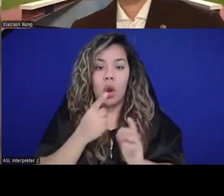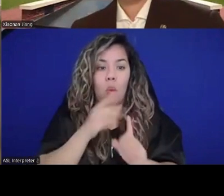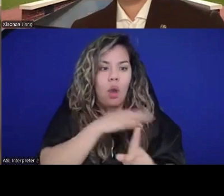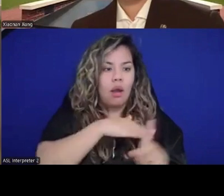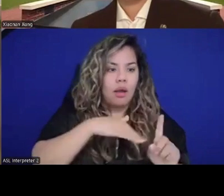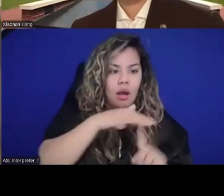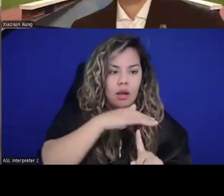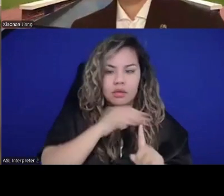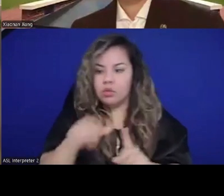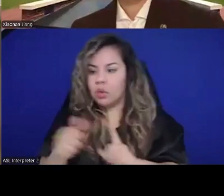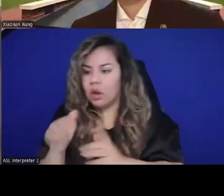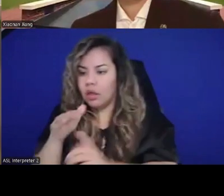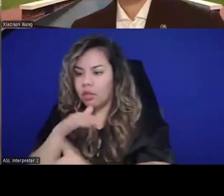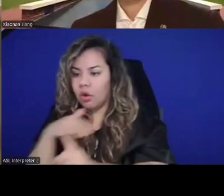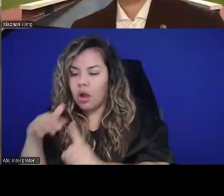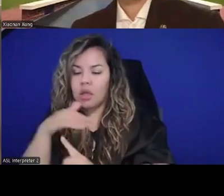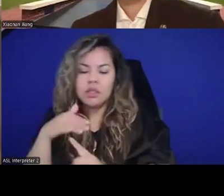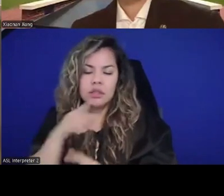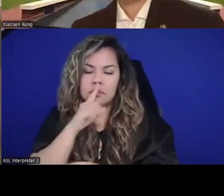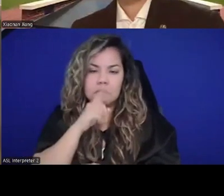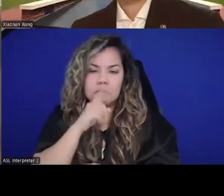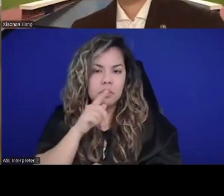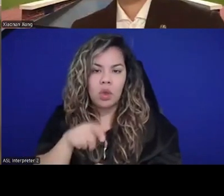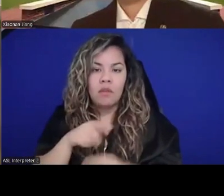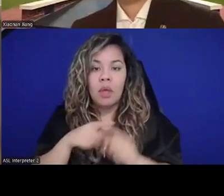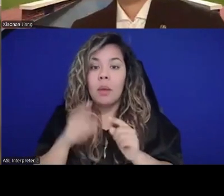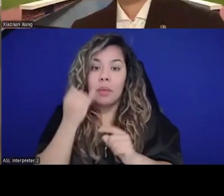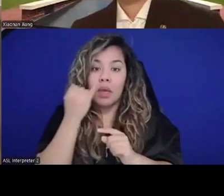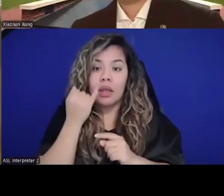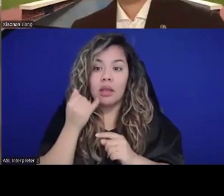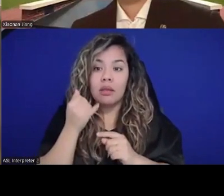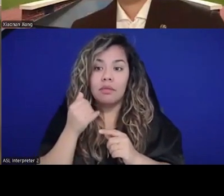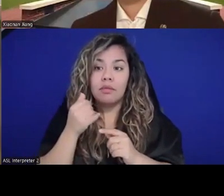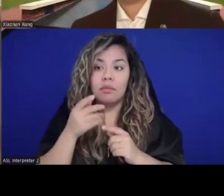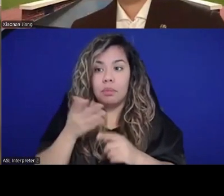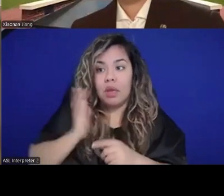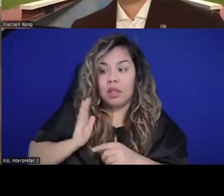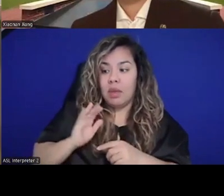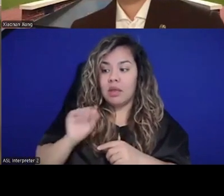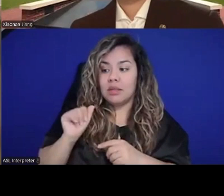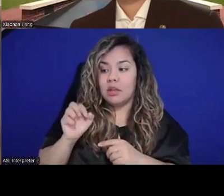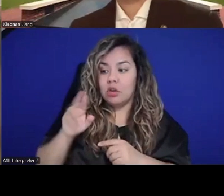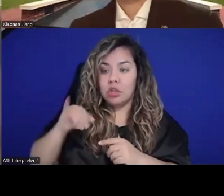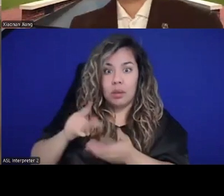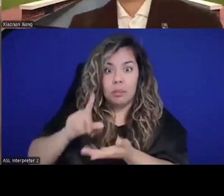But the ones that do tend to be the ones that AERJ has published in the past tend to be more